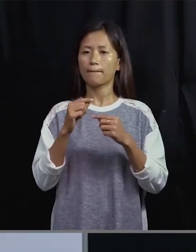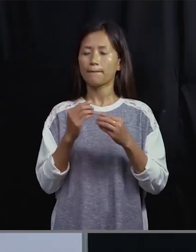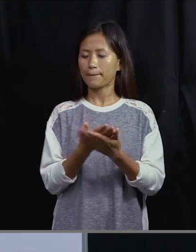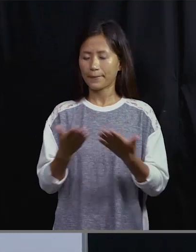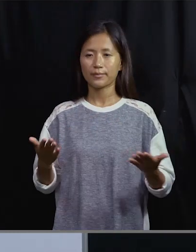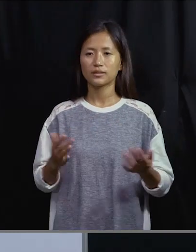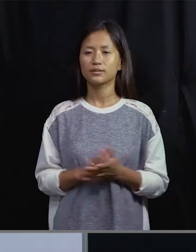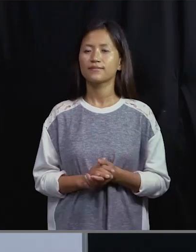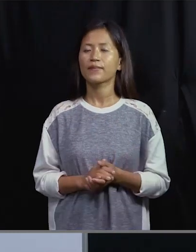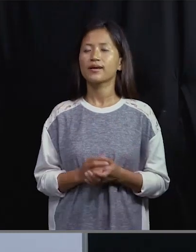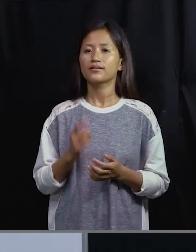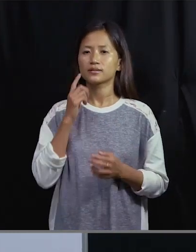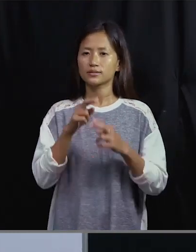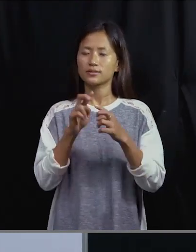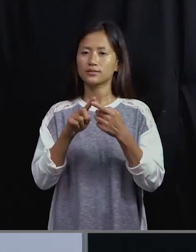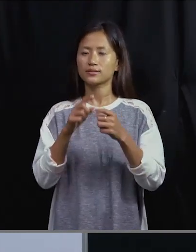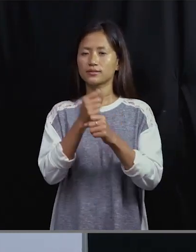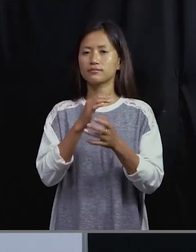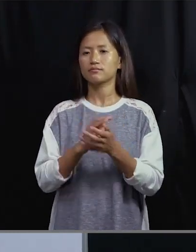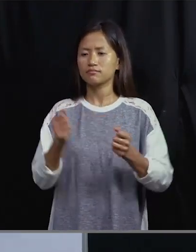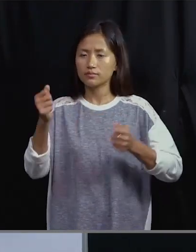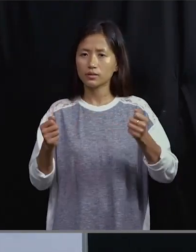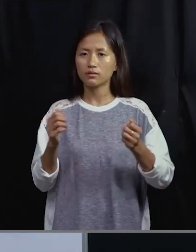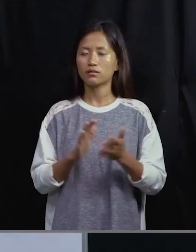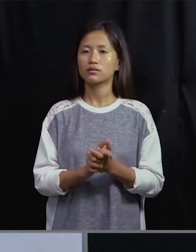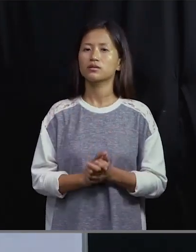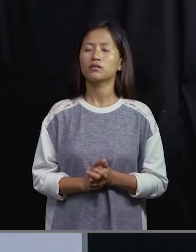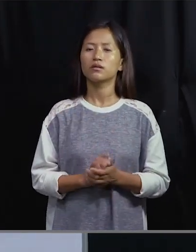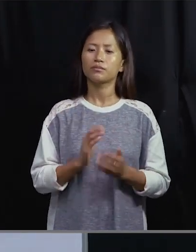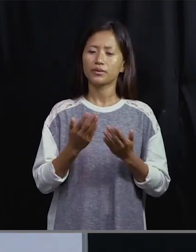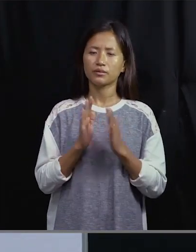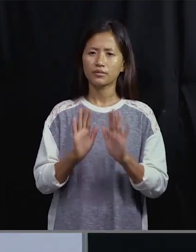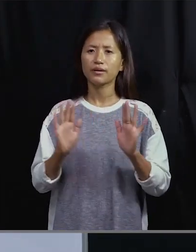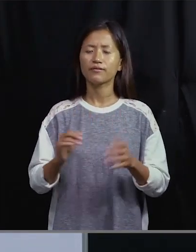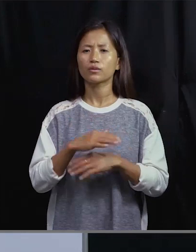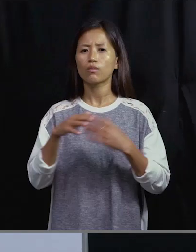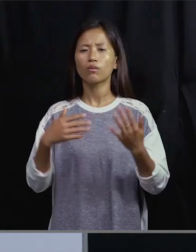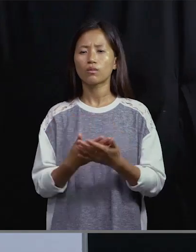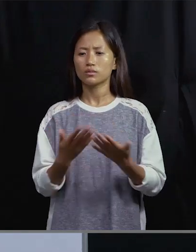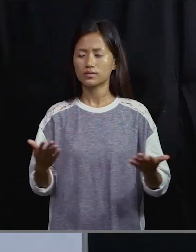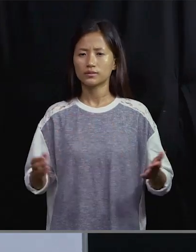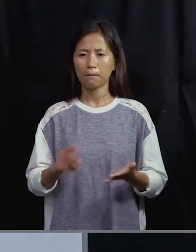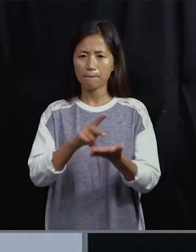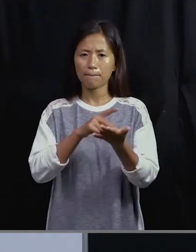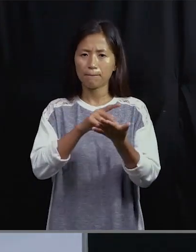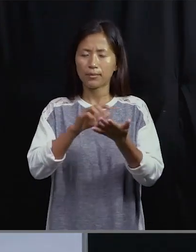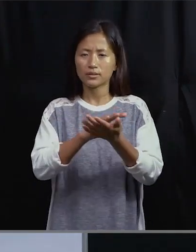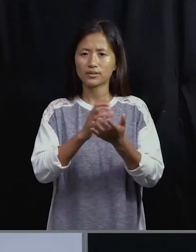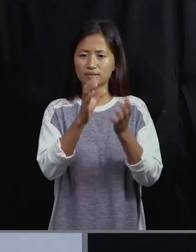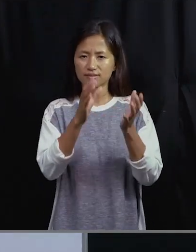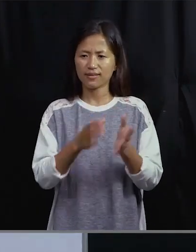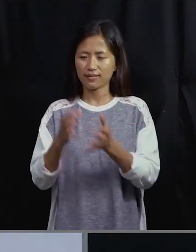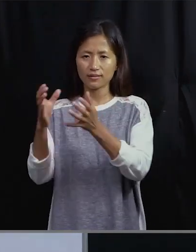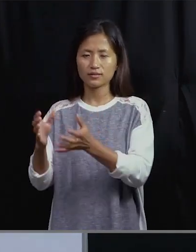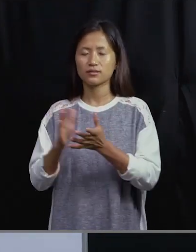of a car. A car manufacturer may not be having all the may not be manufacturing all the parts. Maybe the body of